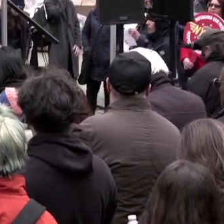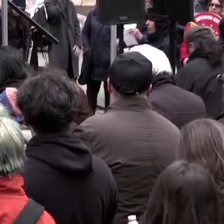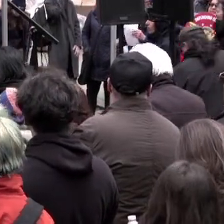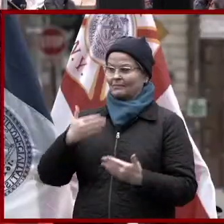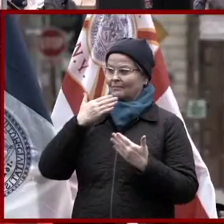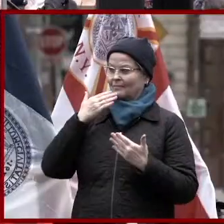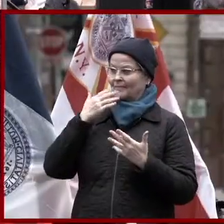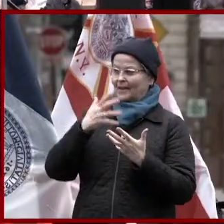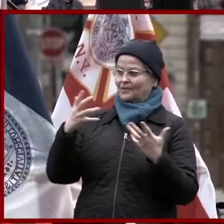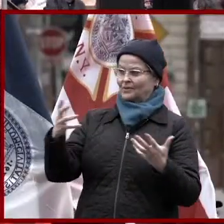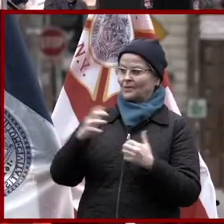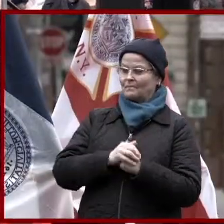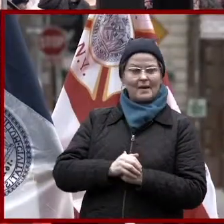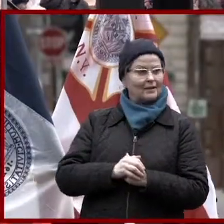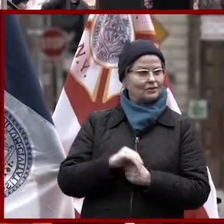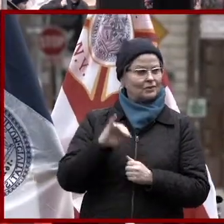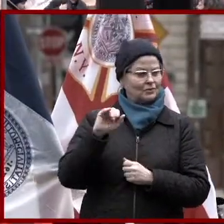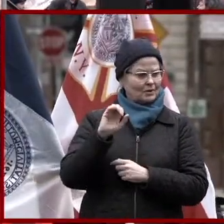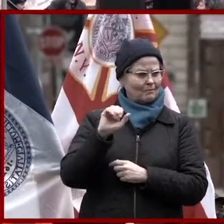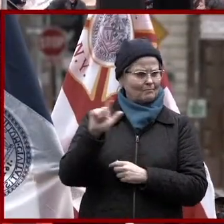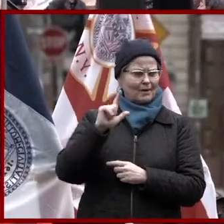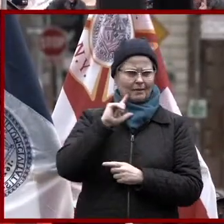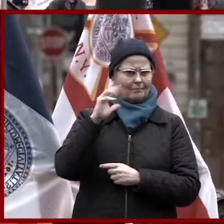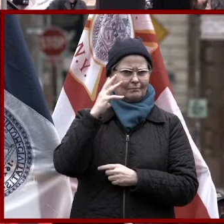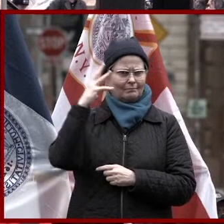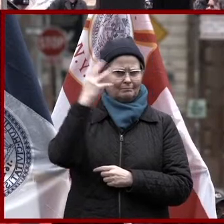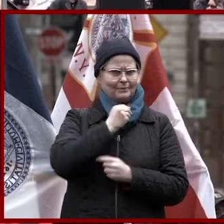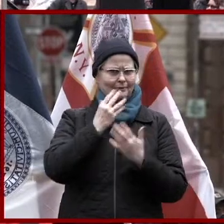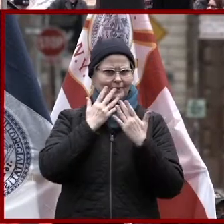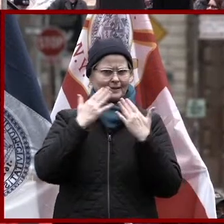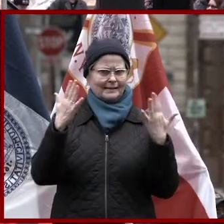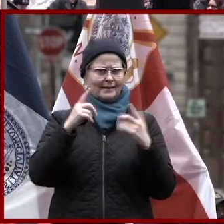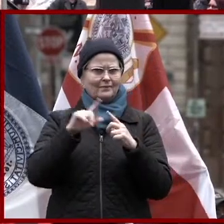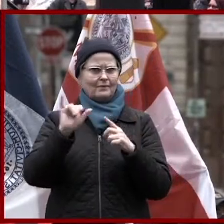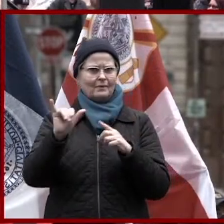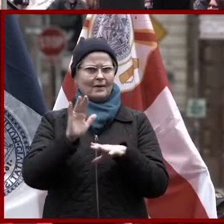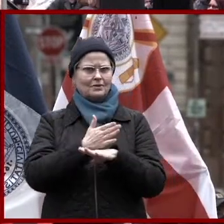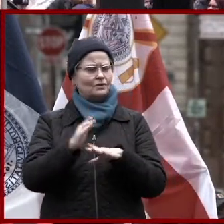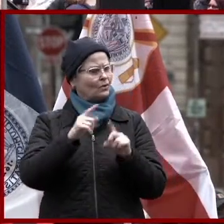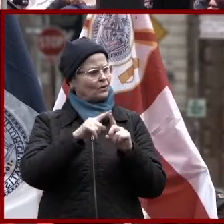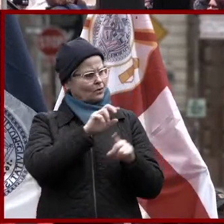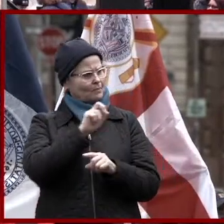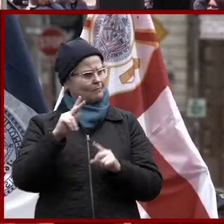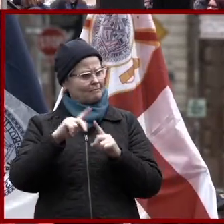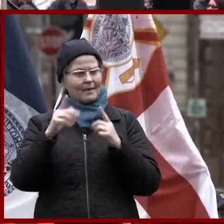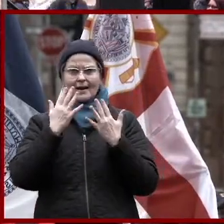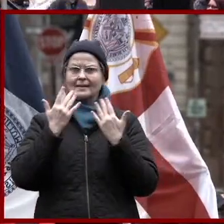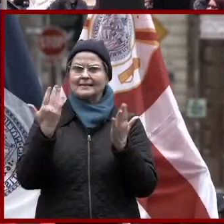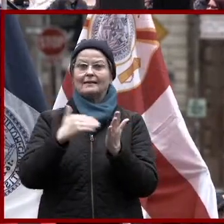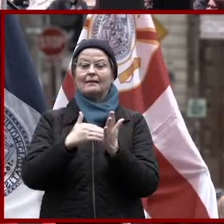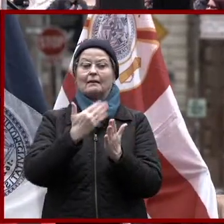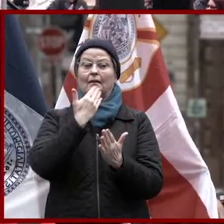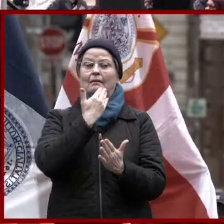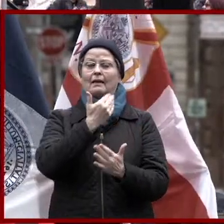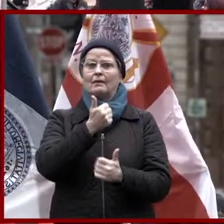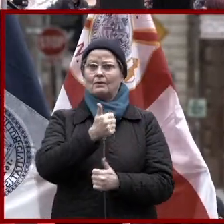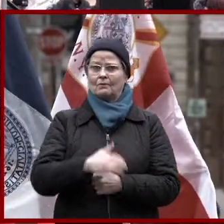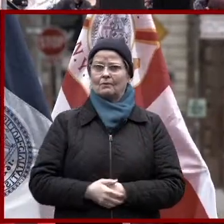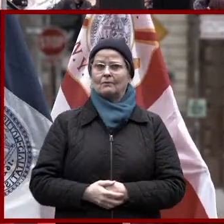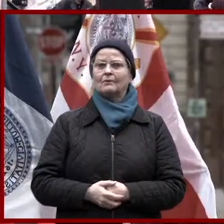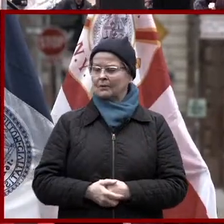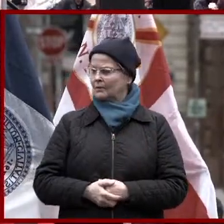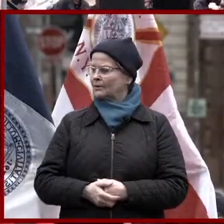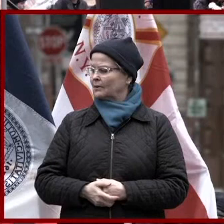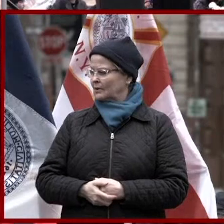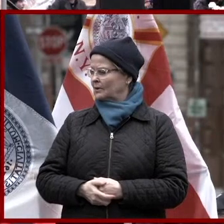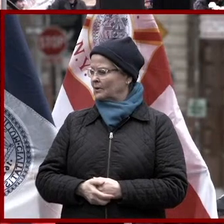Thank you so much, Brother McKeel, for that wonderful rendition. I understand you're going to be back a little bit later to do another song for us. Firstly,